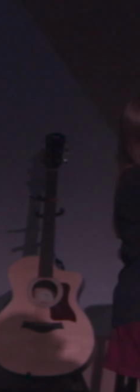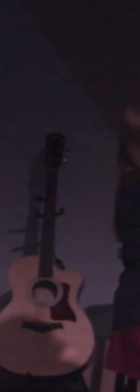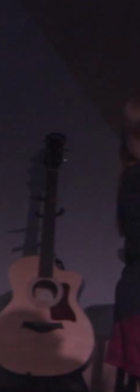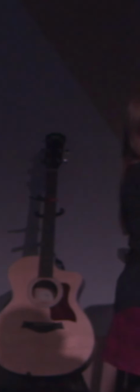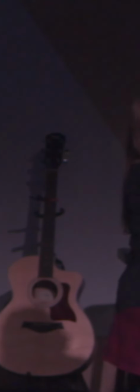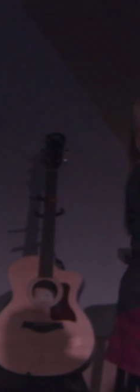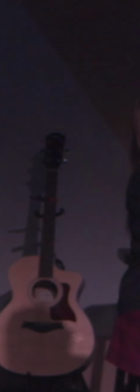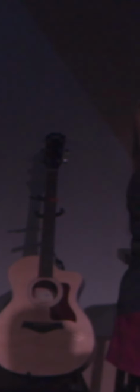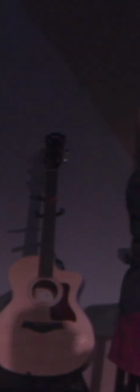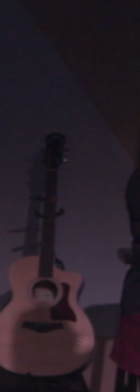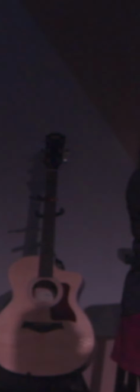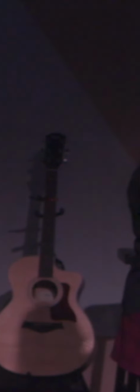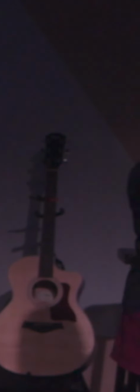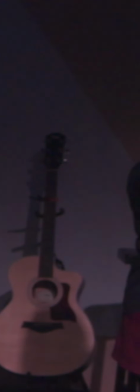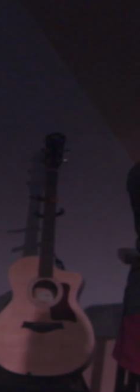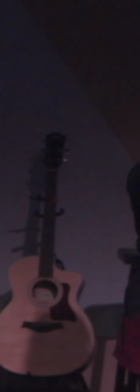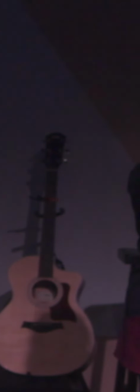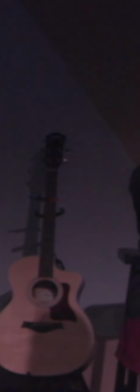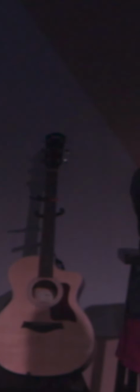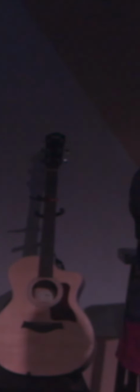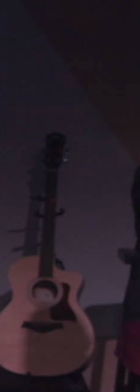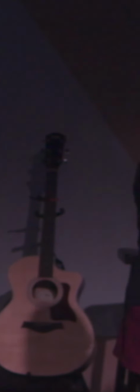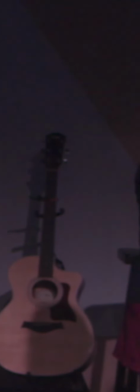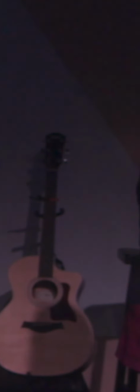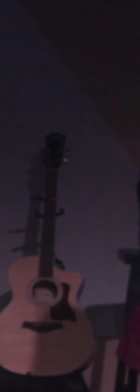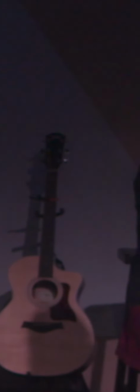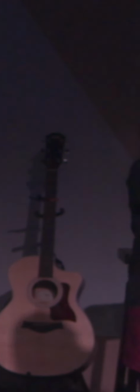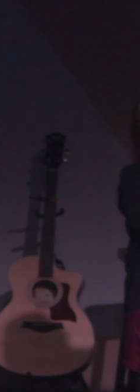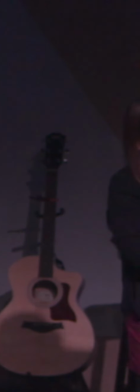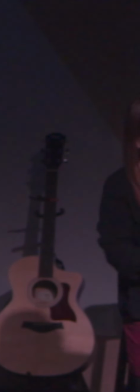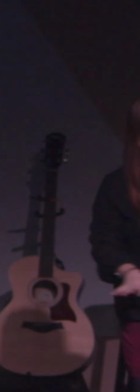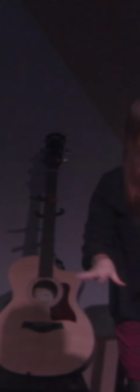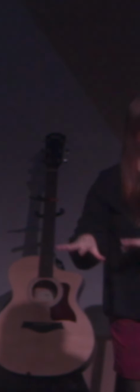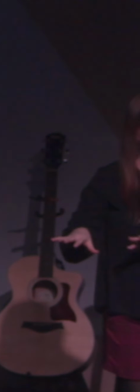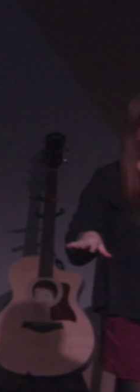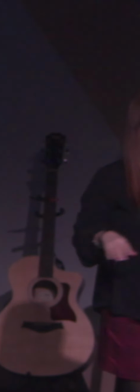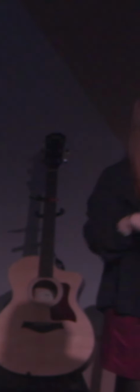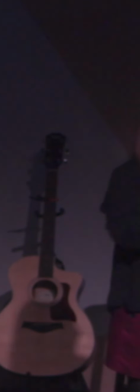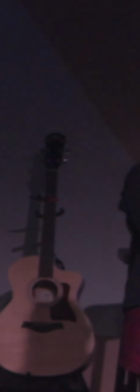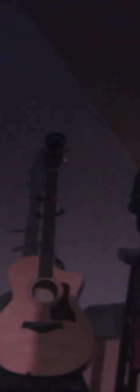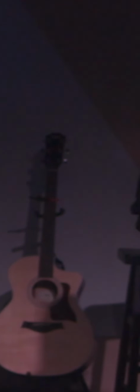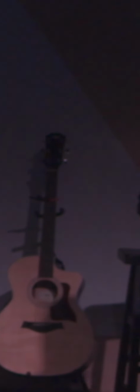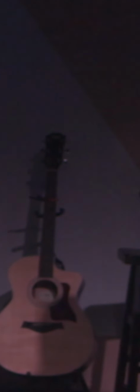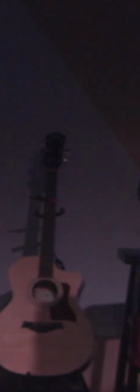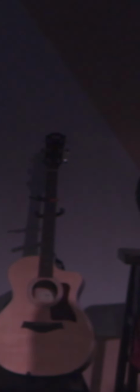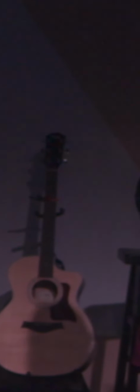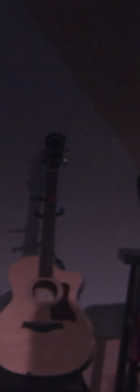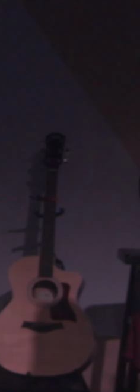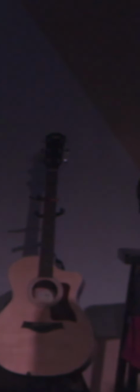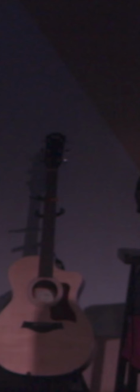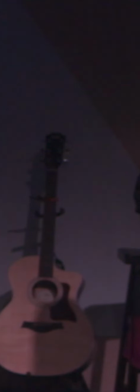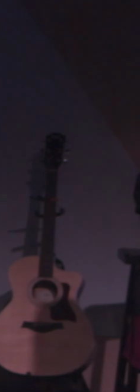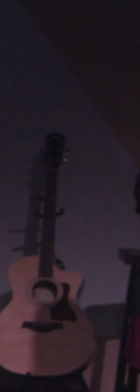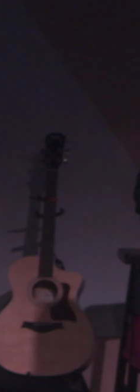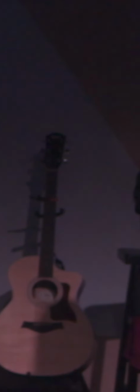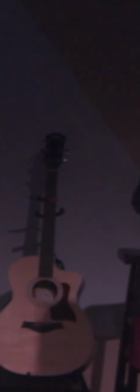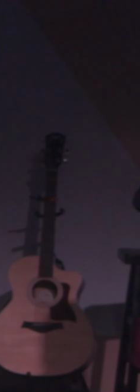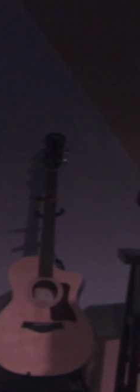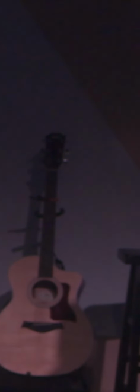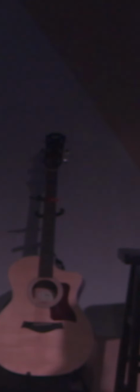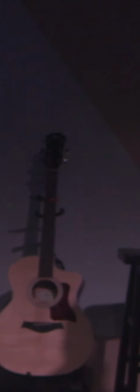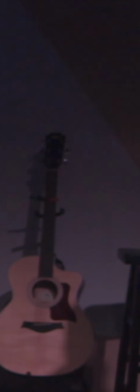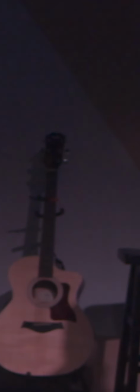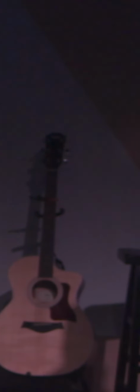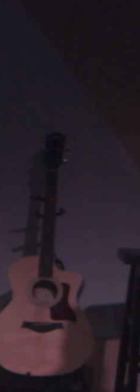summer and then come back for the winter. Well, the places that they would take these sheep were called mesas. If you took Spanish 101, then